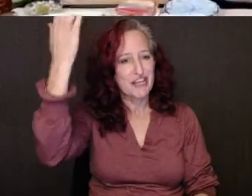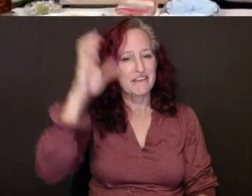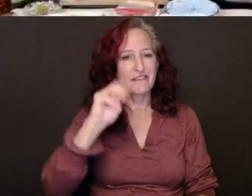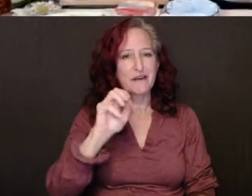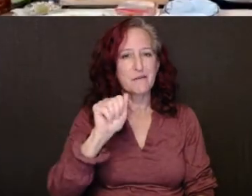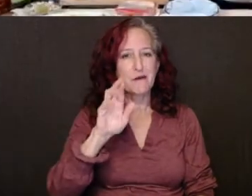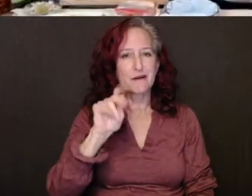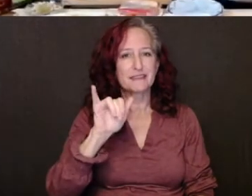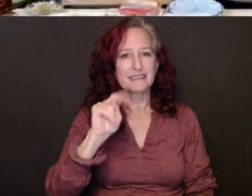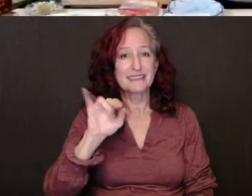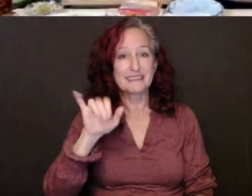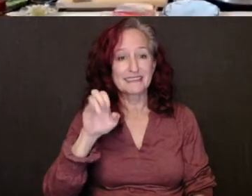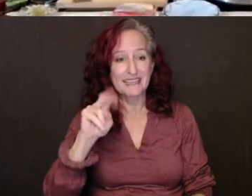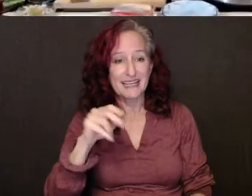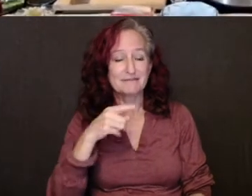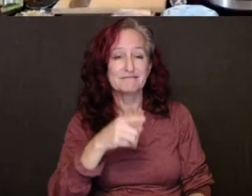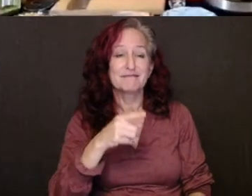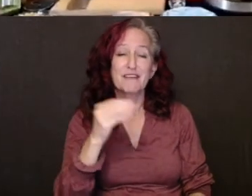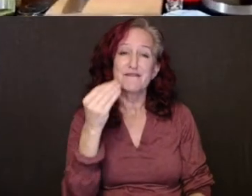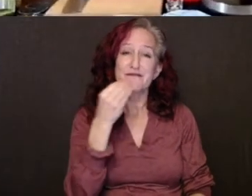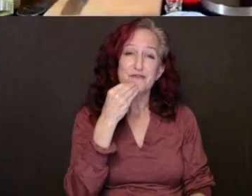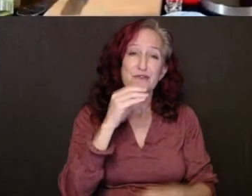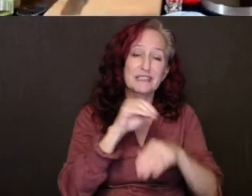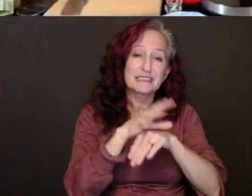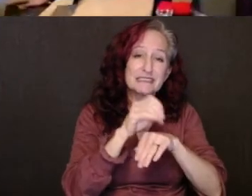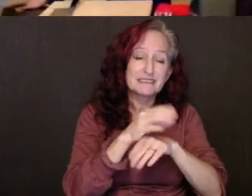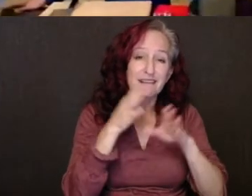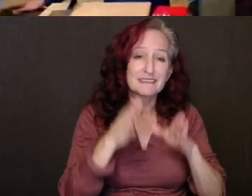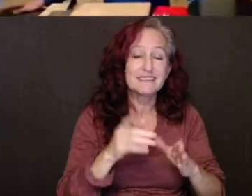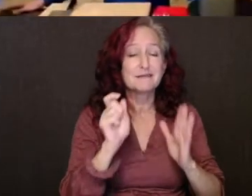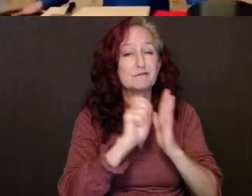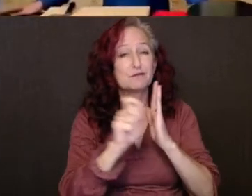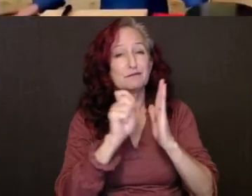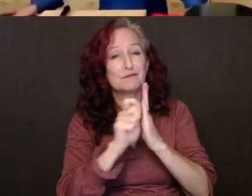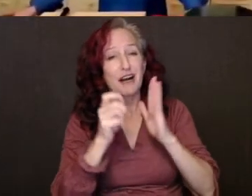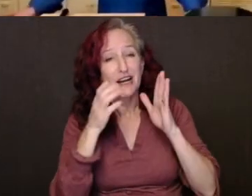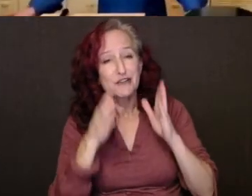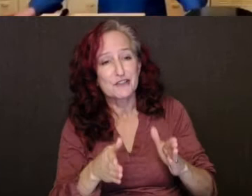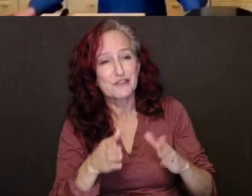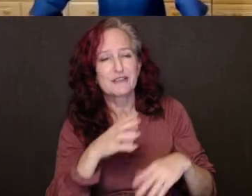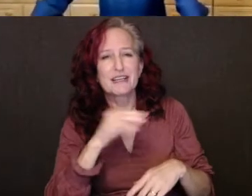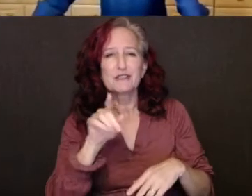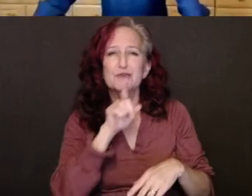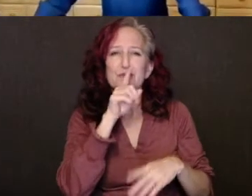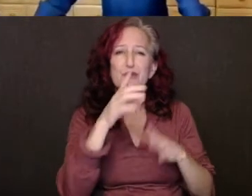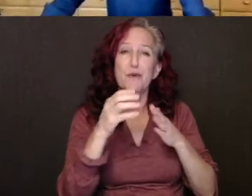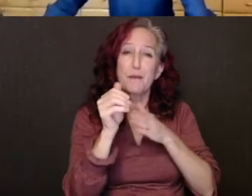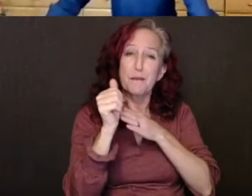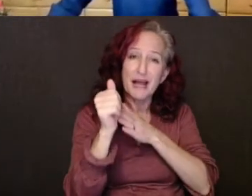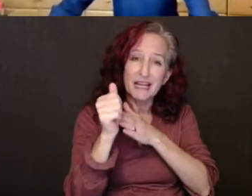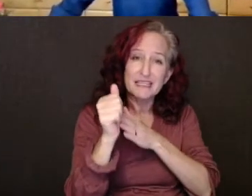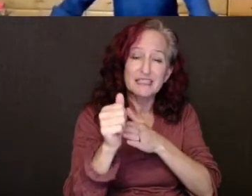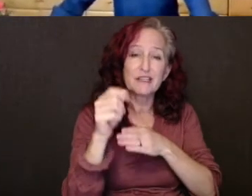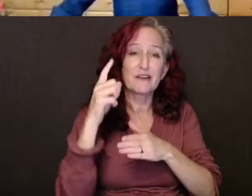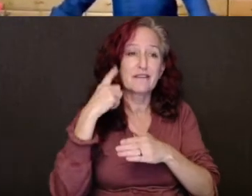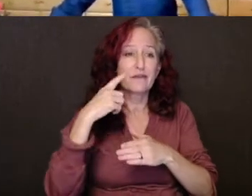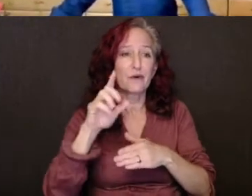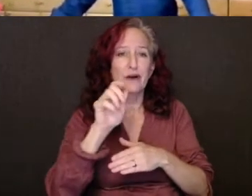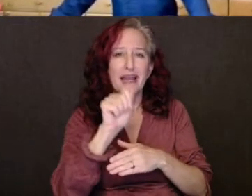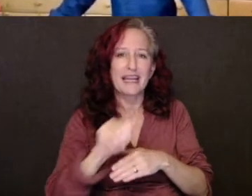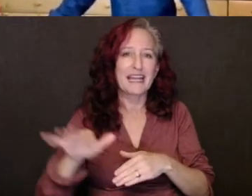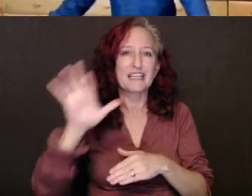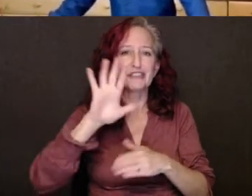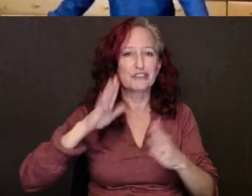Hi again, my name is Liren Baker. I am the creator of the site Kitchen Confidant and author of Meat to the Side. I am so pleased